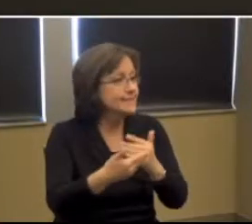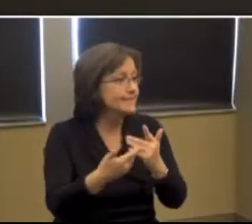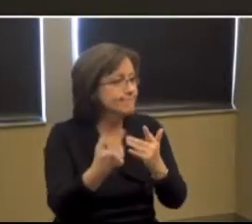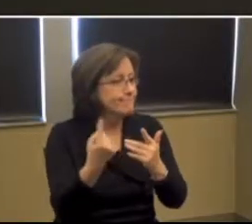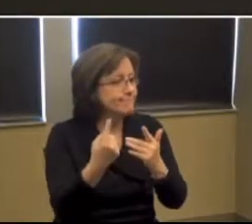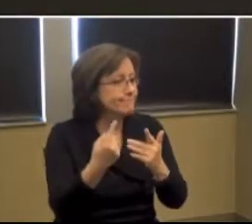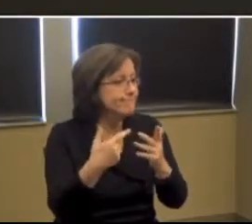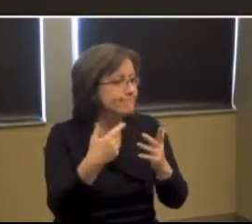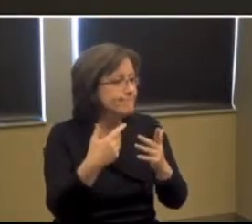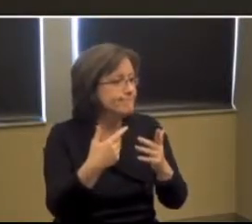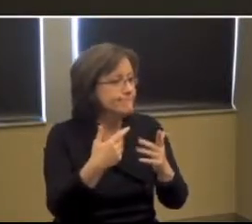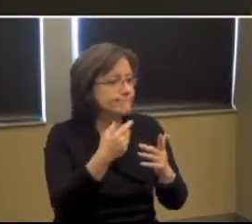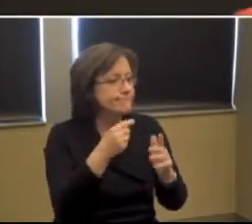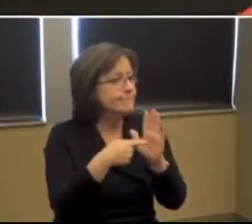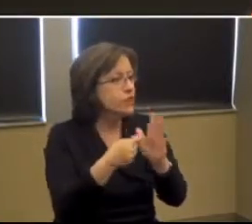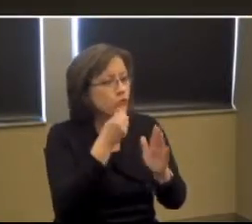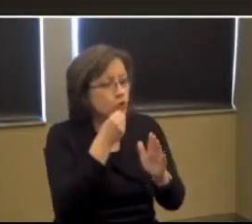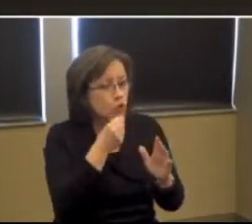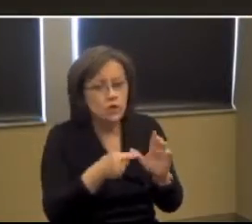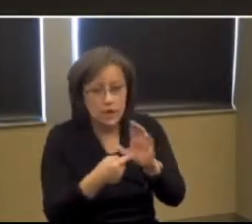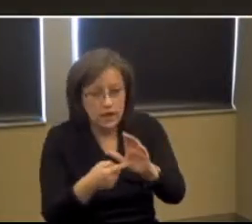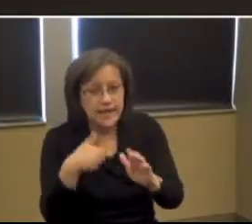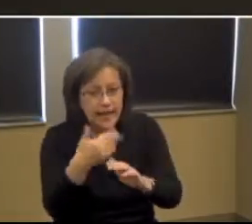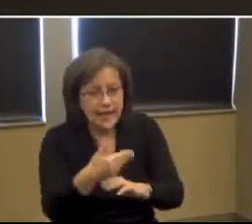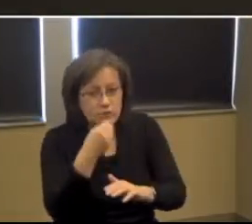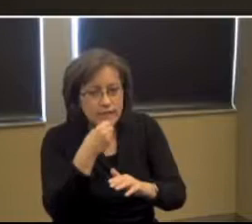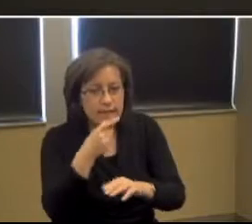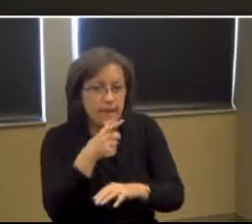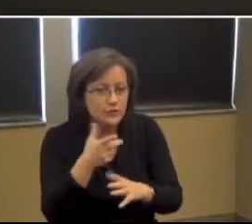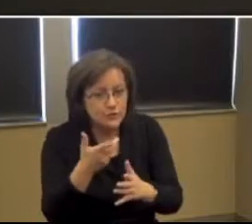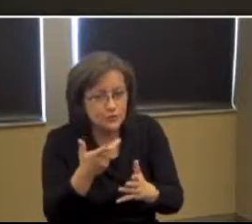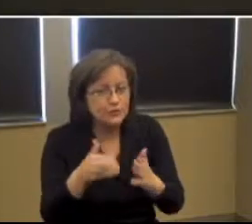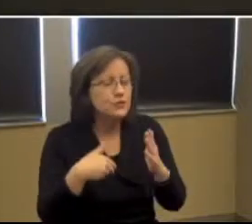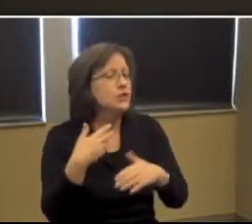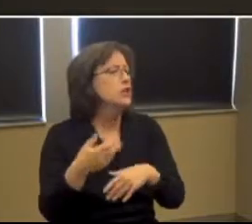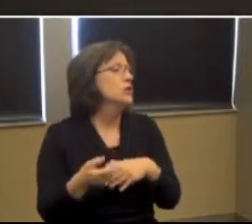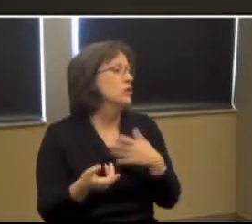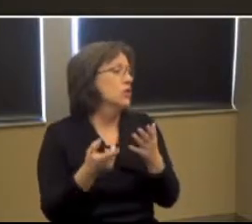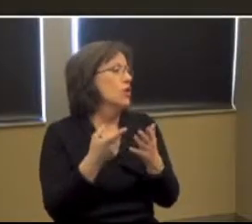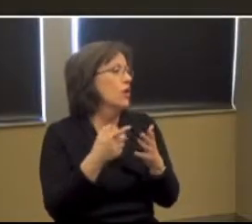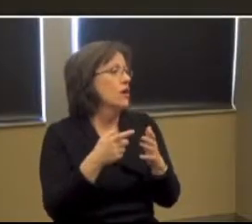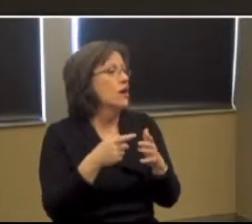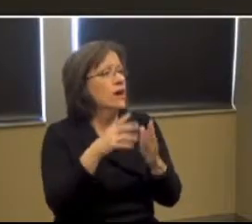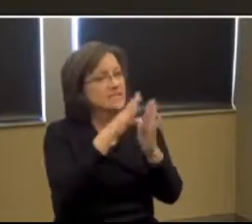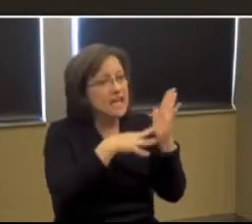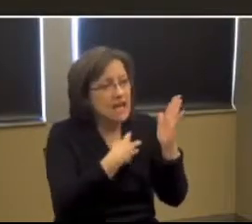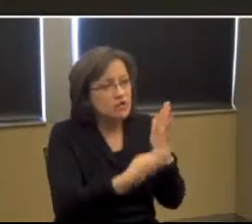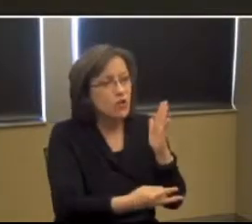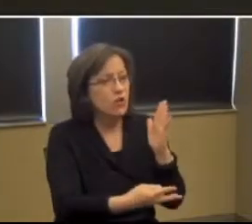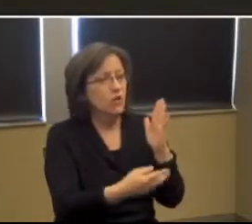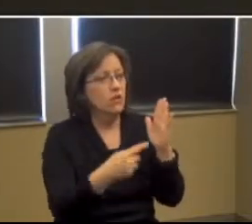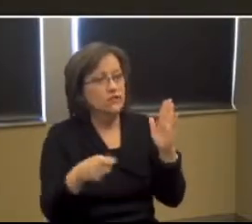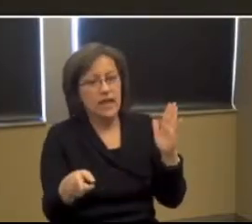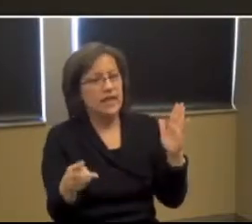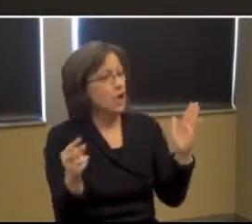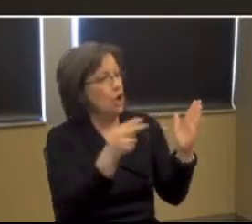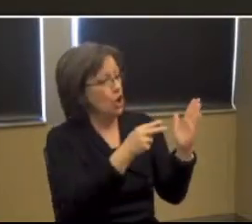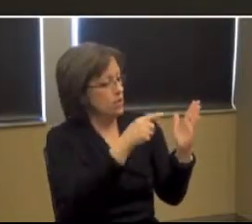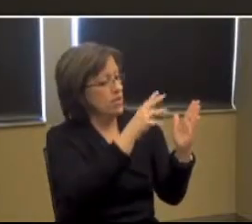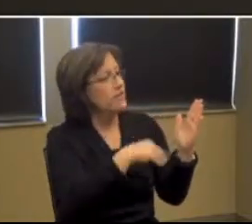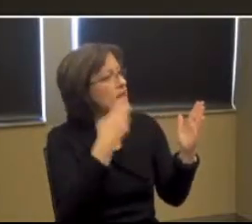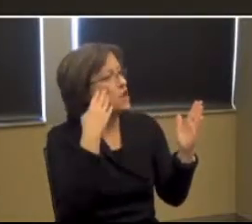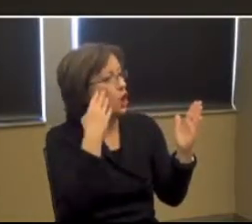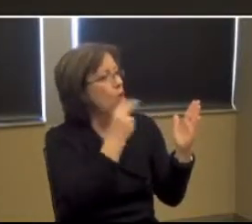just five-finger it out and they get it? Okay, so what level of abstraction is that student at?